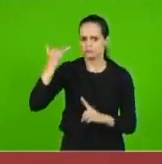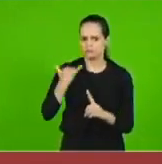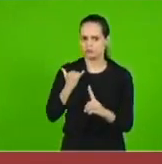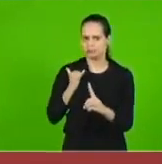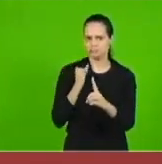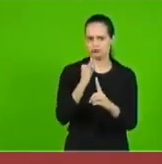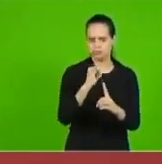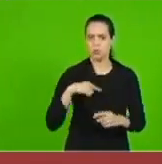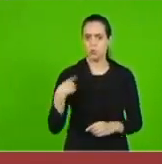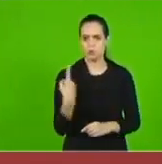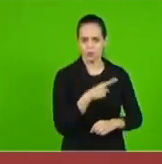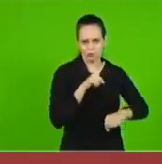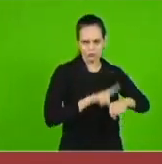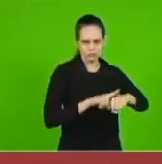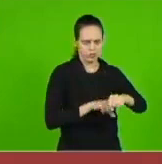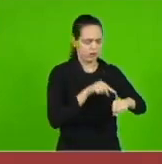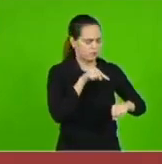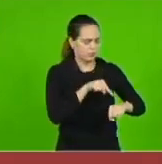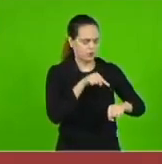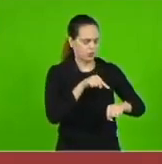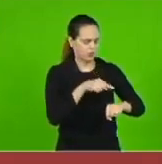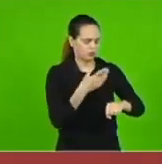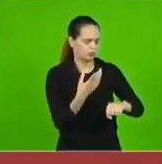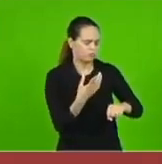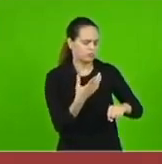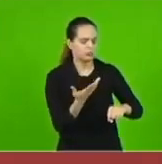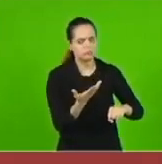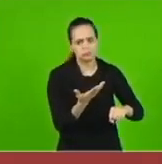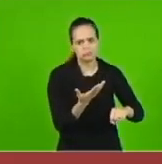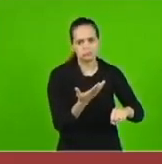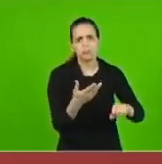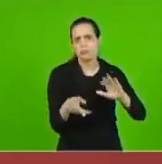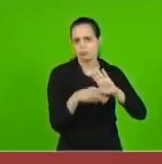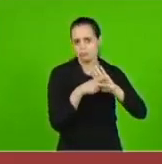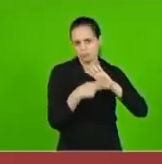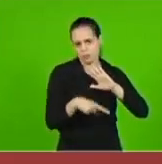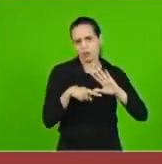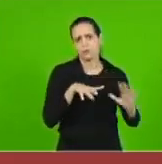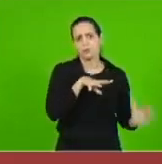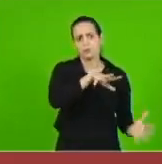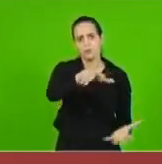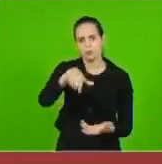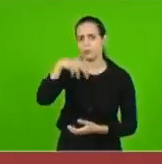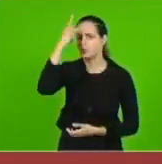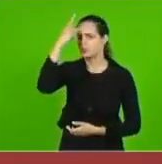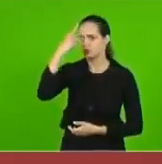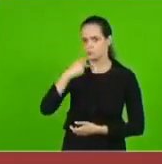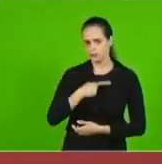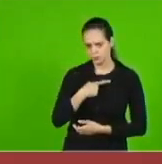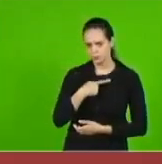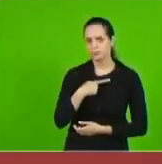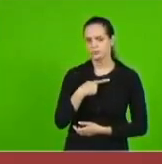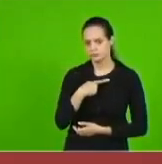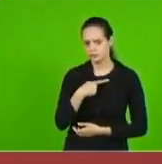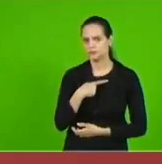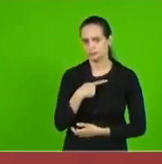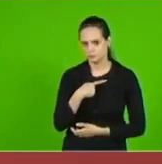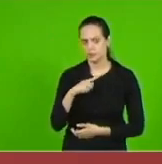signs, and man's time is by the watch, is the Chronos. So now going back, we observe